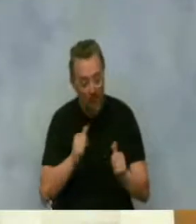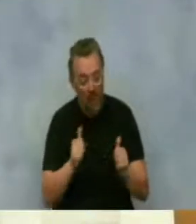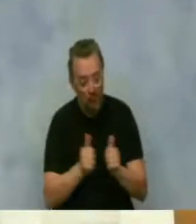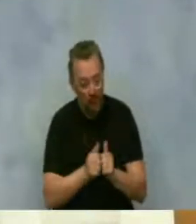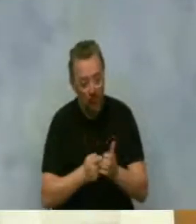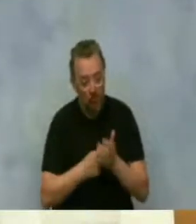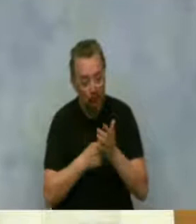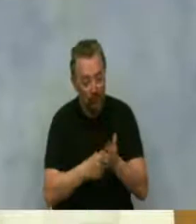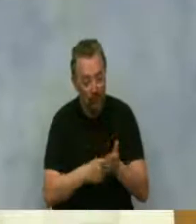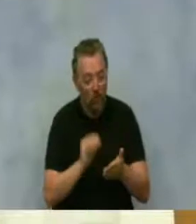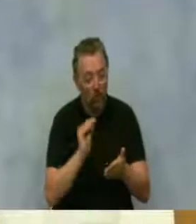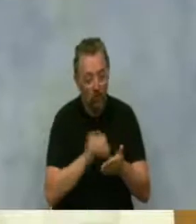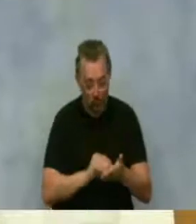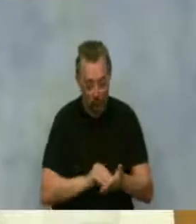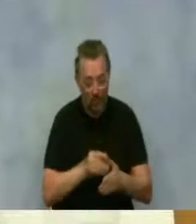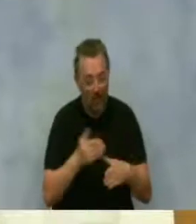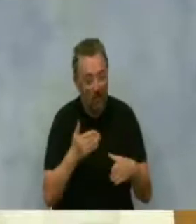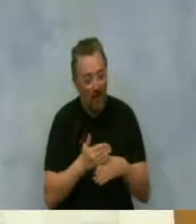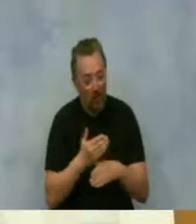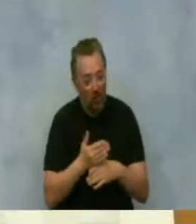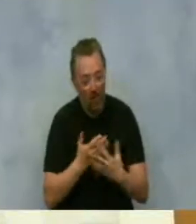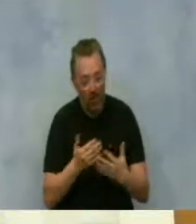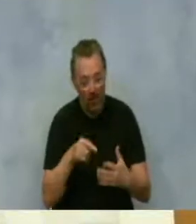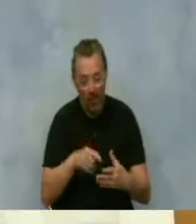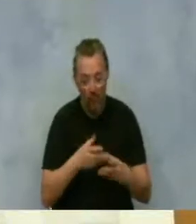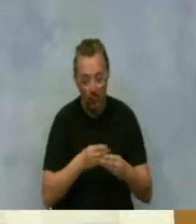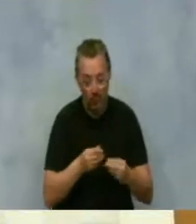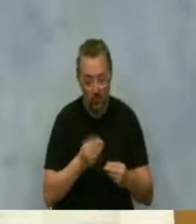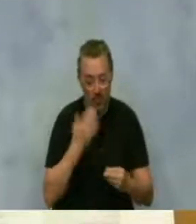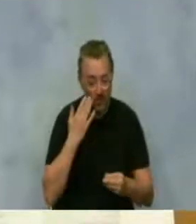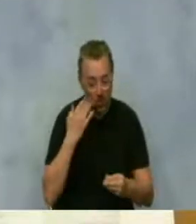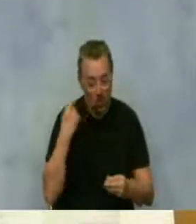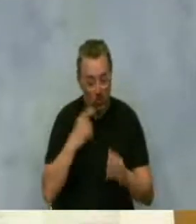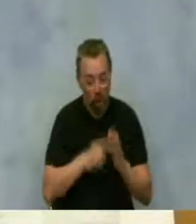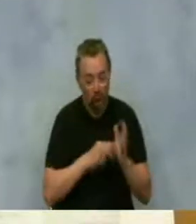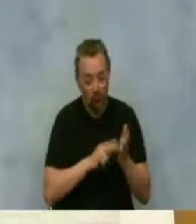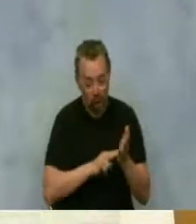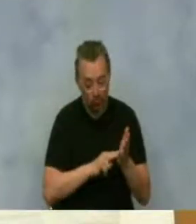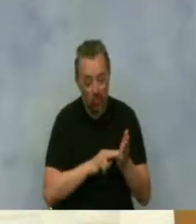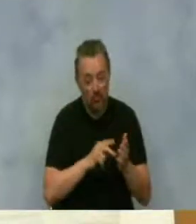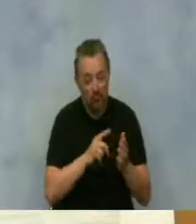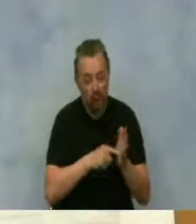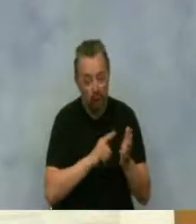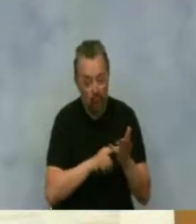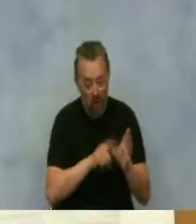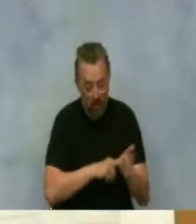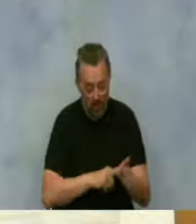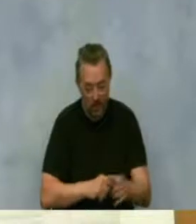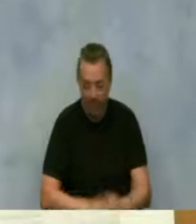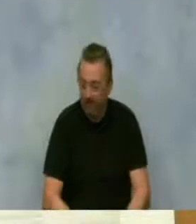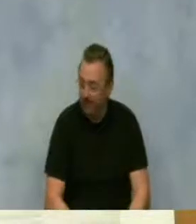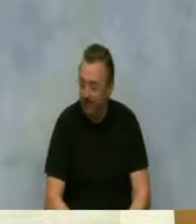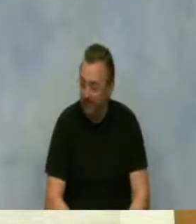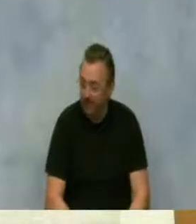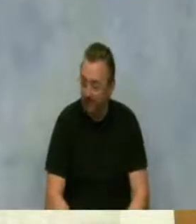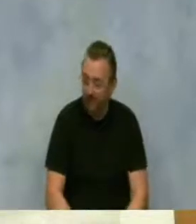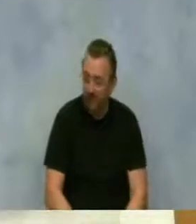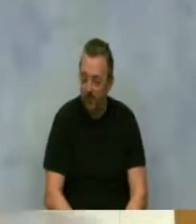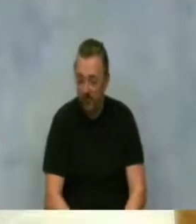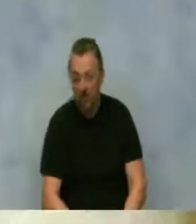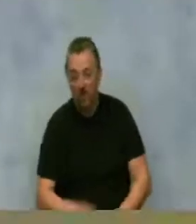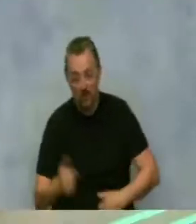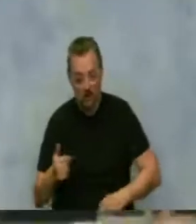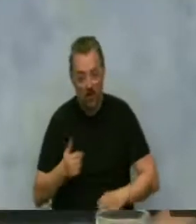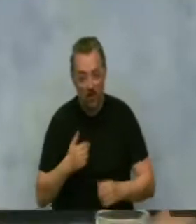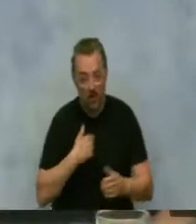to note the employment information for the resource for the period June and July of 2022. Thank you. Thanks, Elaine. I'll move that